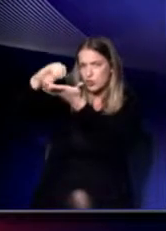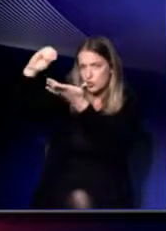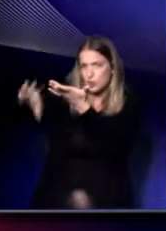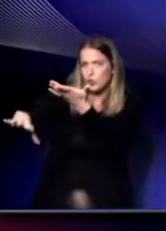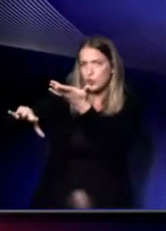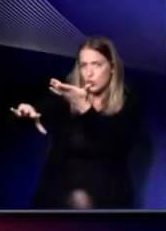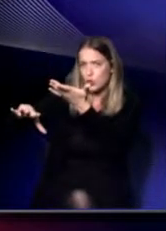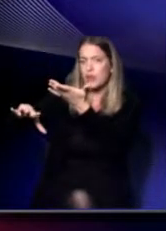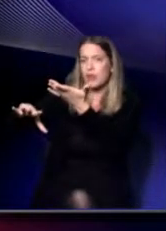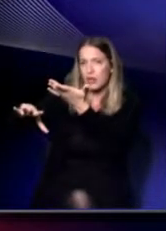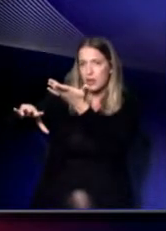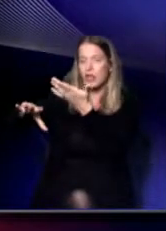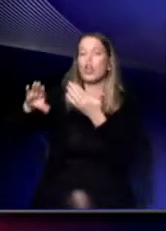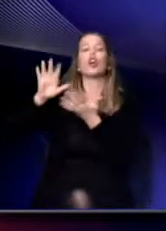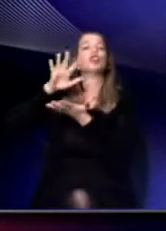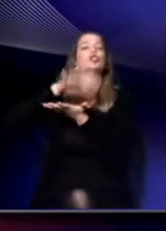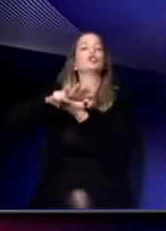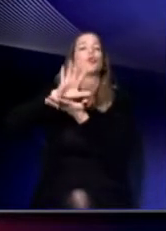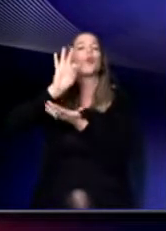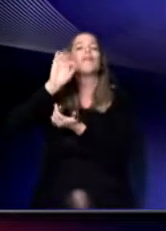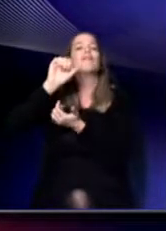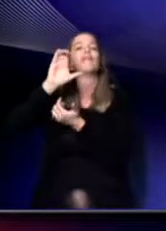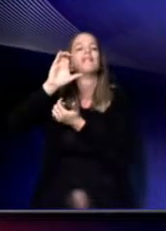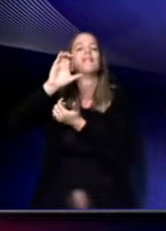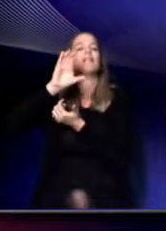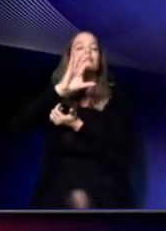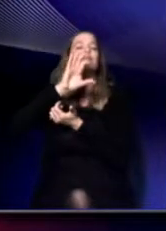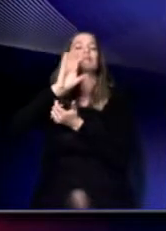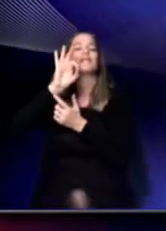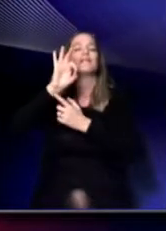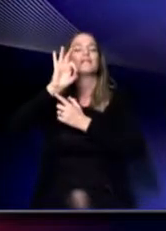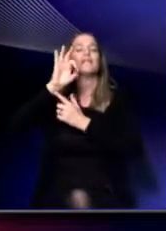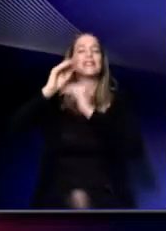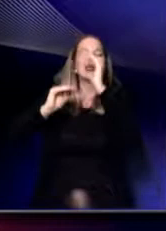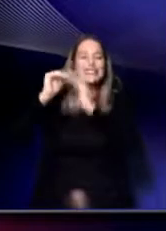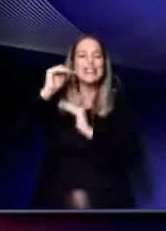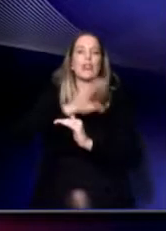School facility board lists 100 for middle school and 100 for